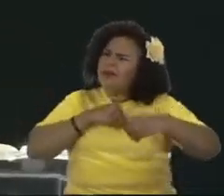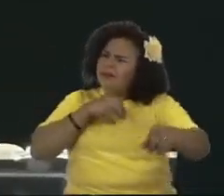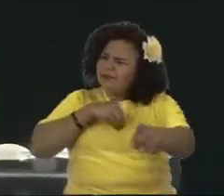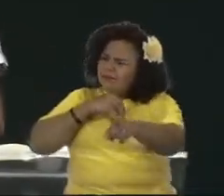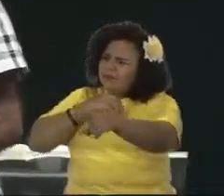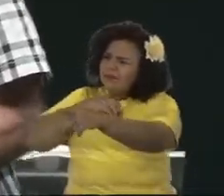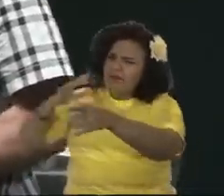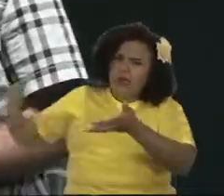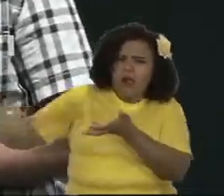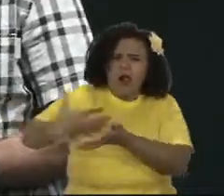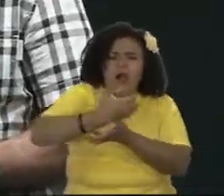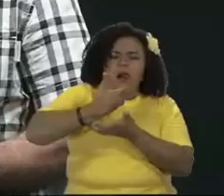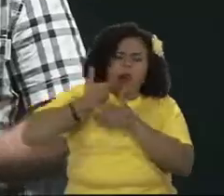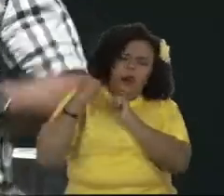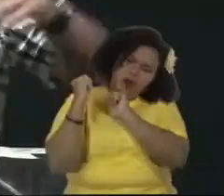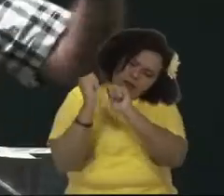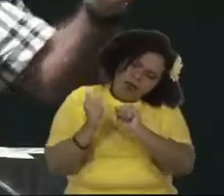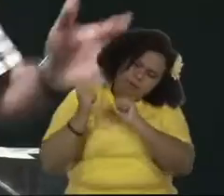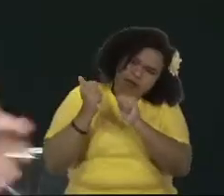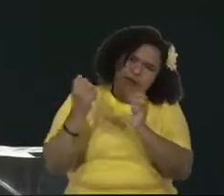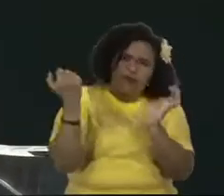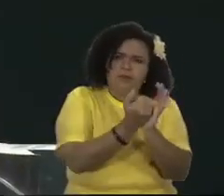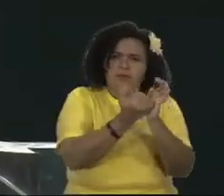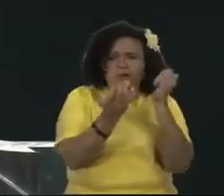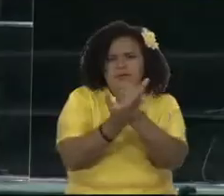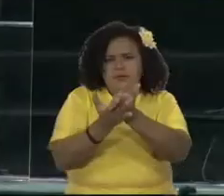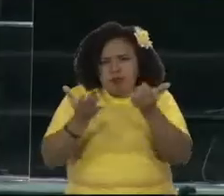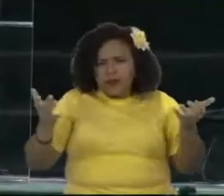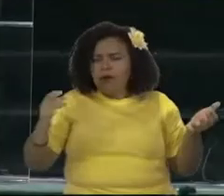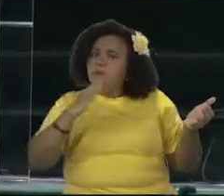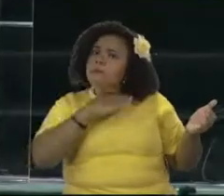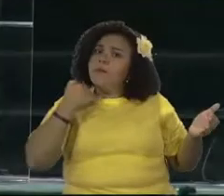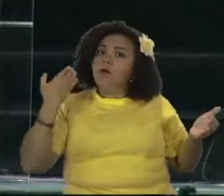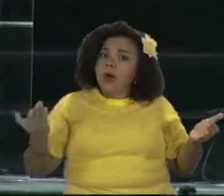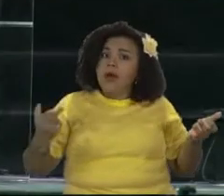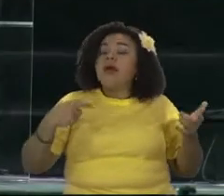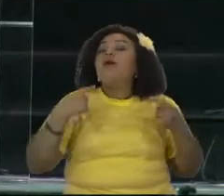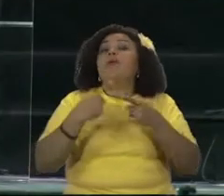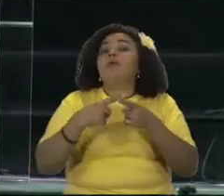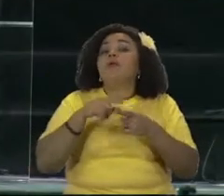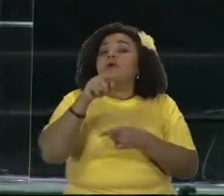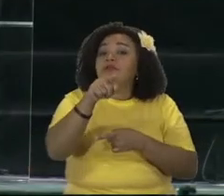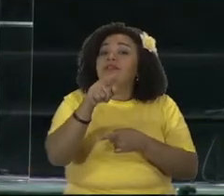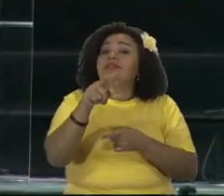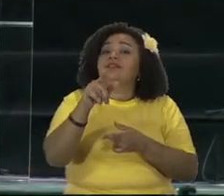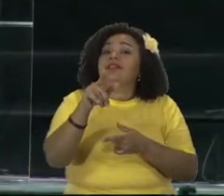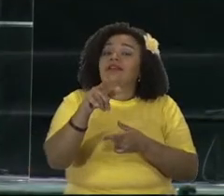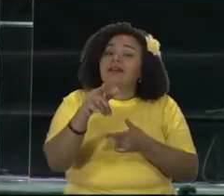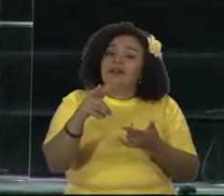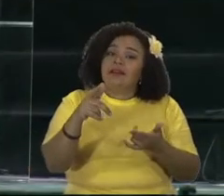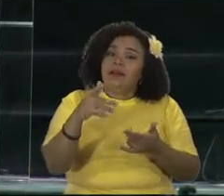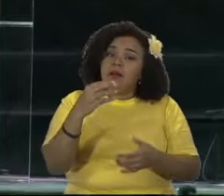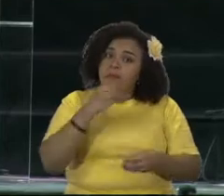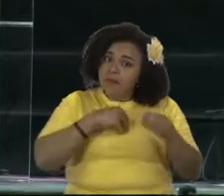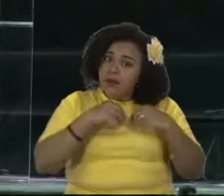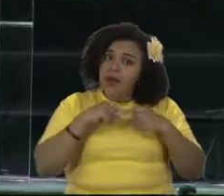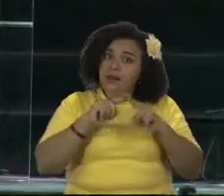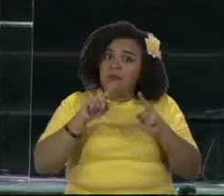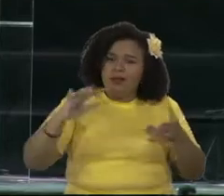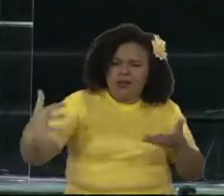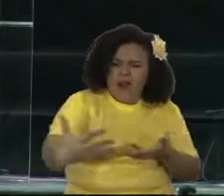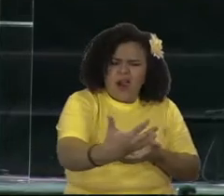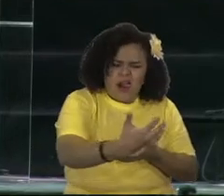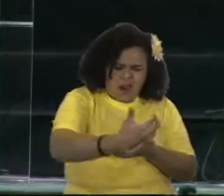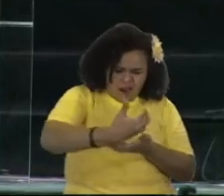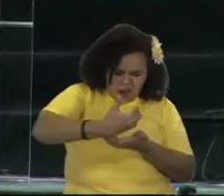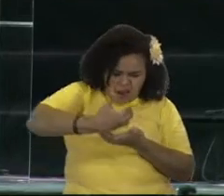went to the cross. And if the church does not believe, it's not a church anymore. and he dies for all of